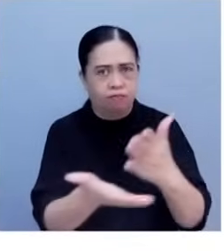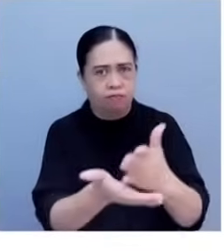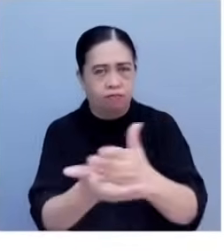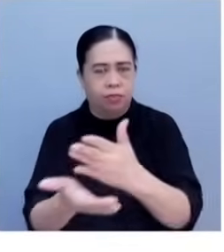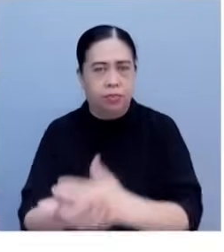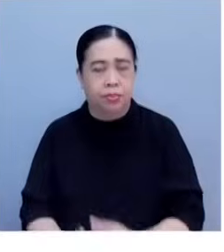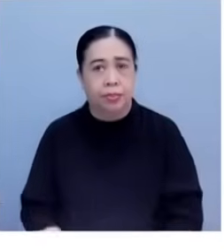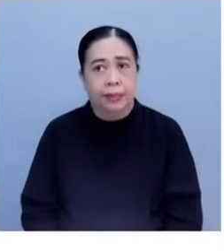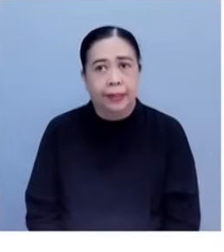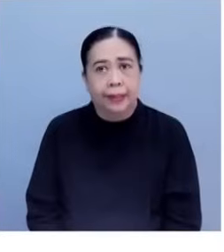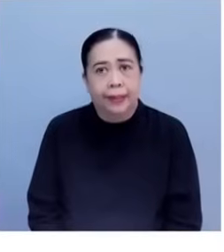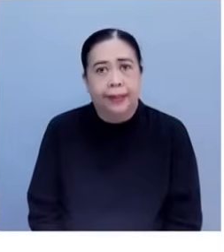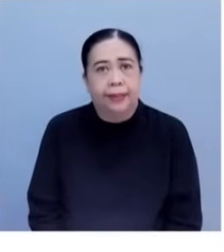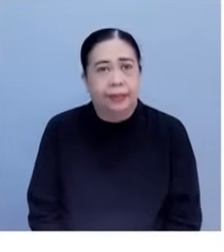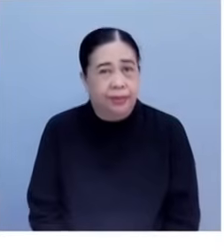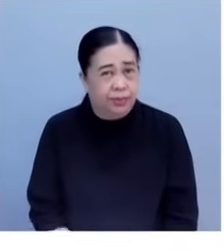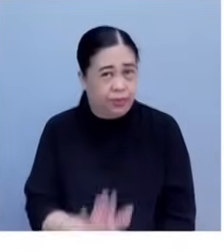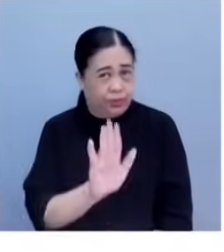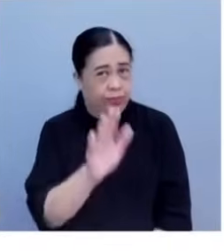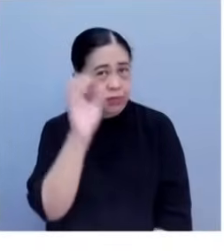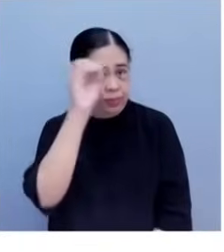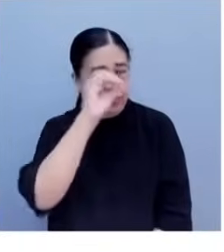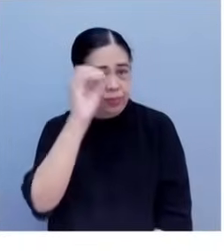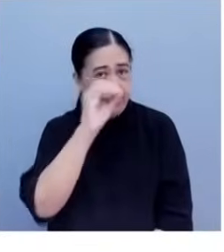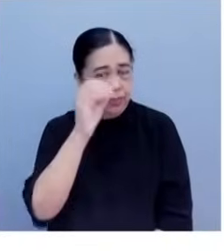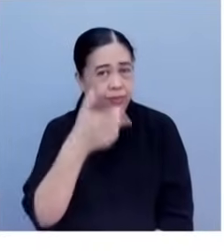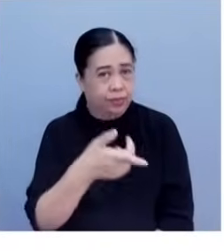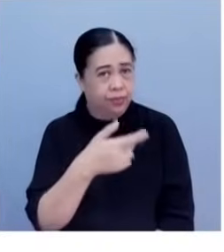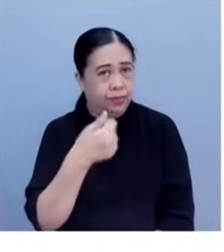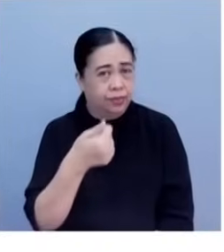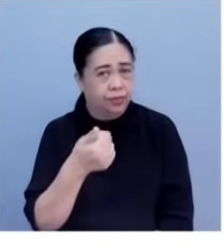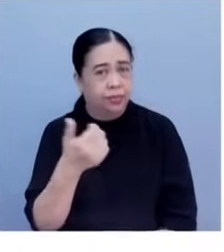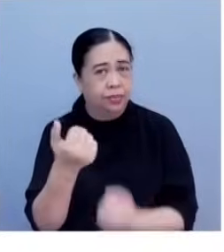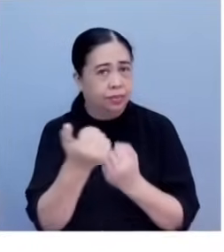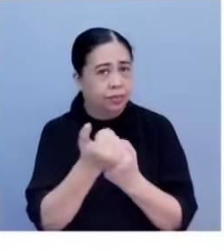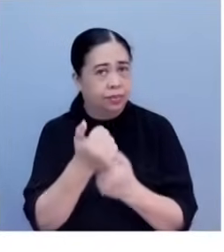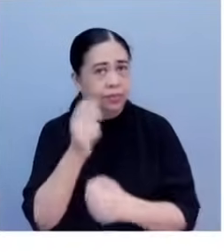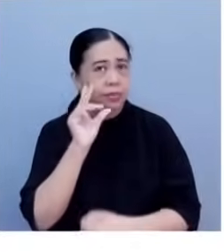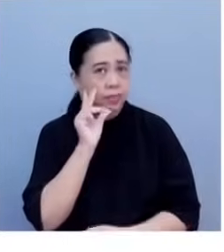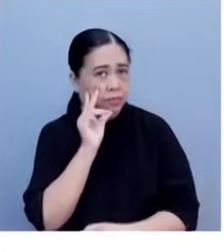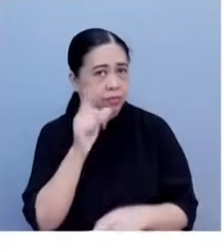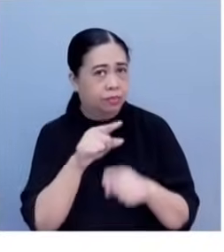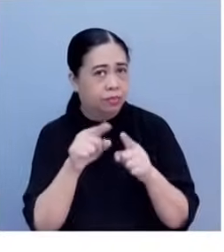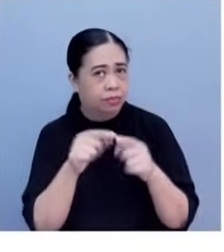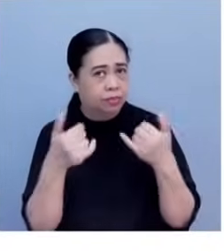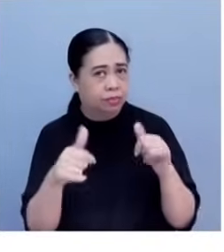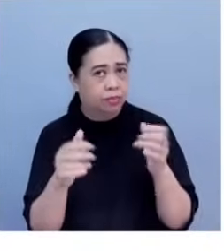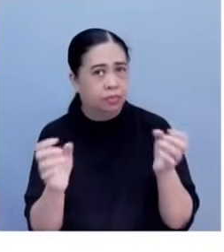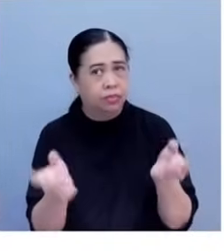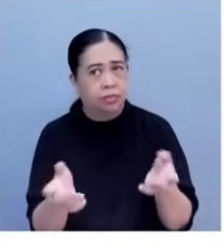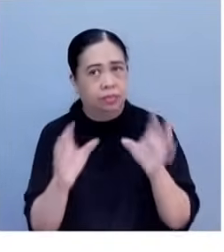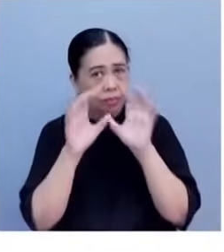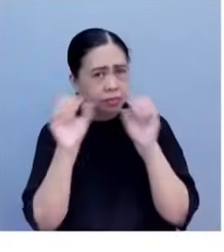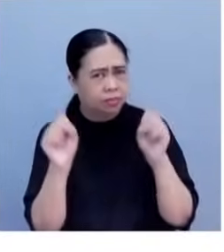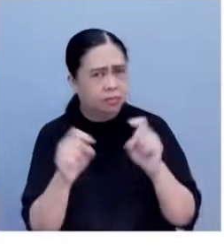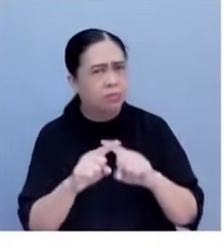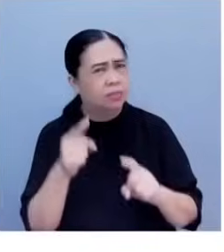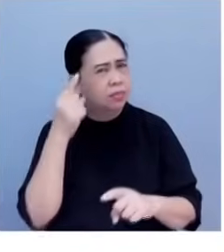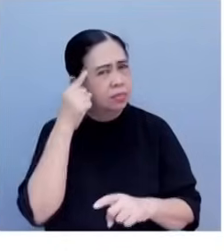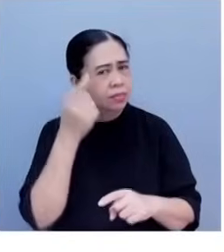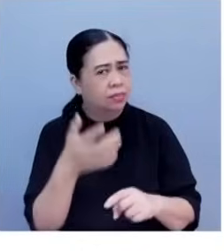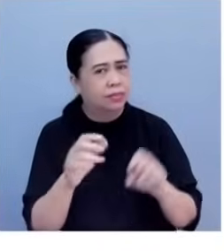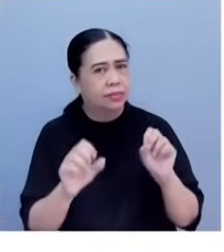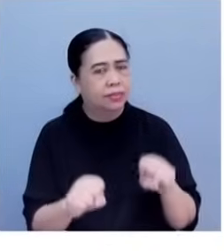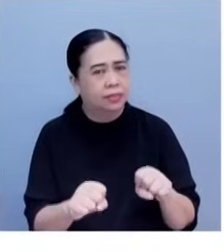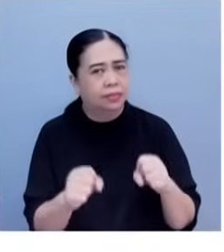can see it as that, being the former alter ego of the president as well when he was still in office. But what do you make of the